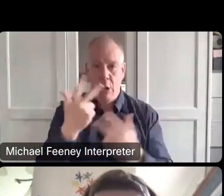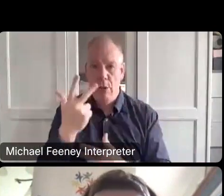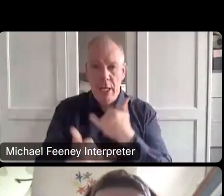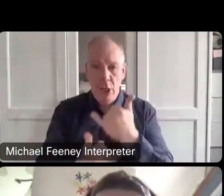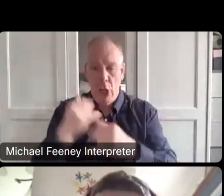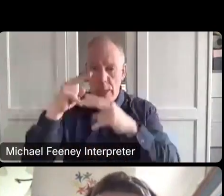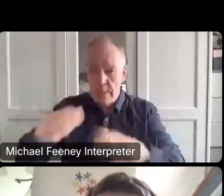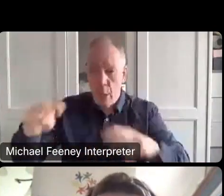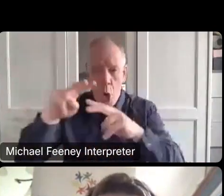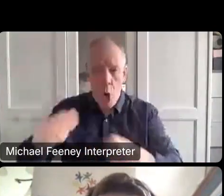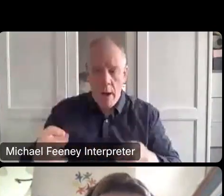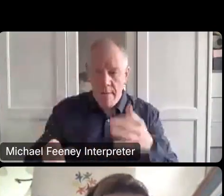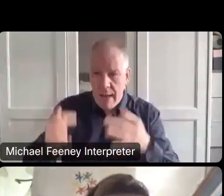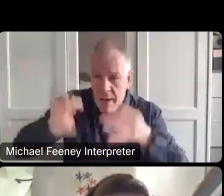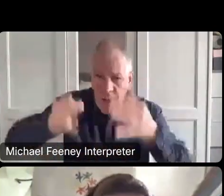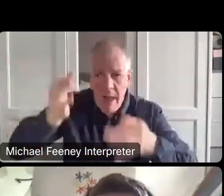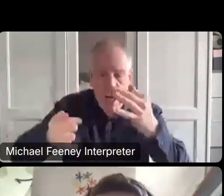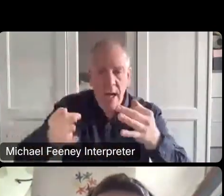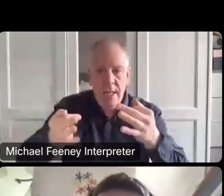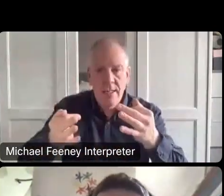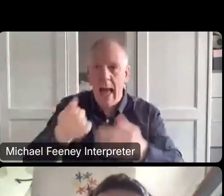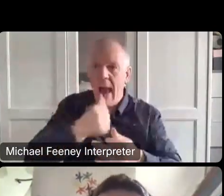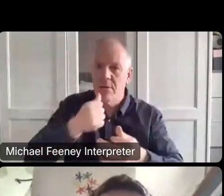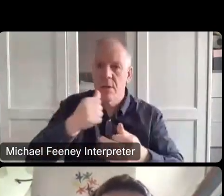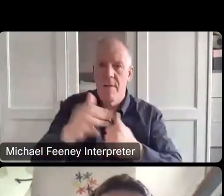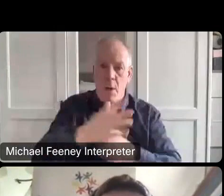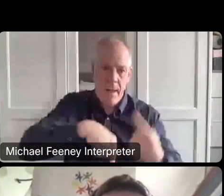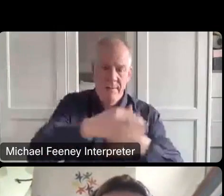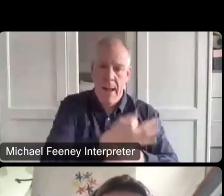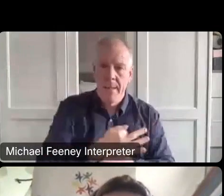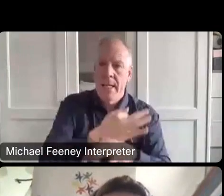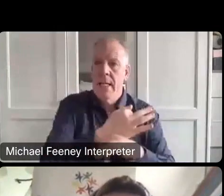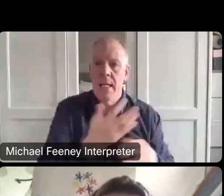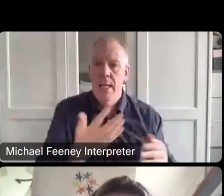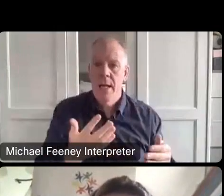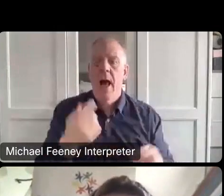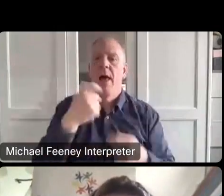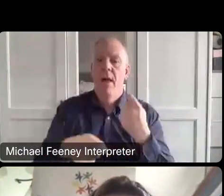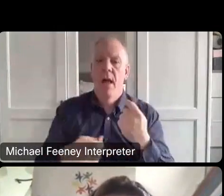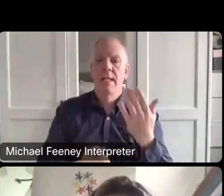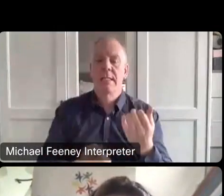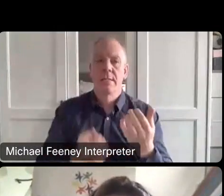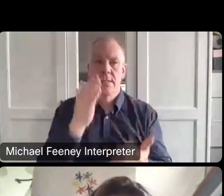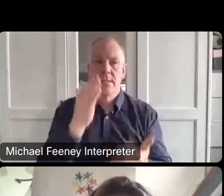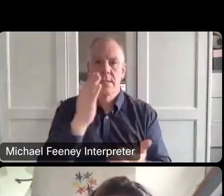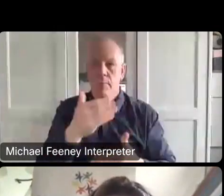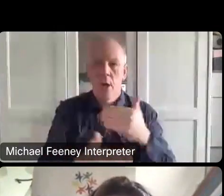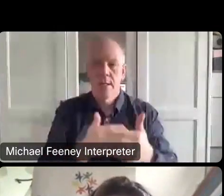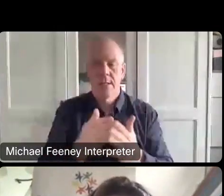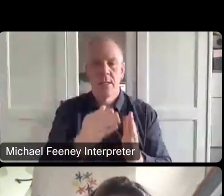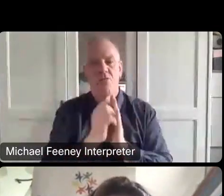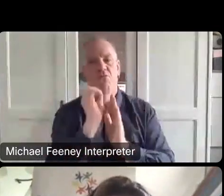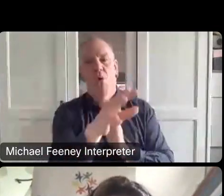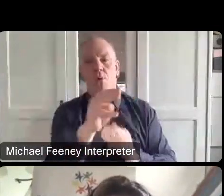how I would get answers from my family. And it was only when I gave up that process and I wrote to Mary